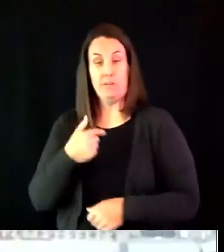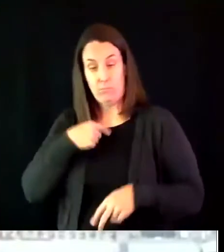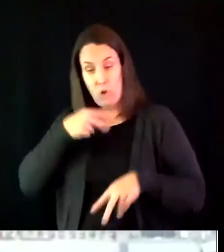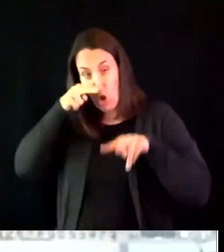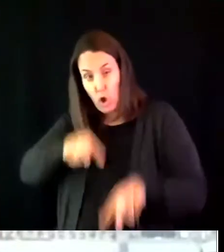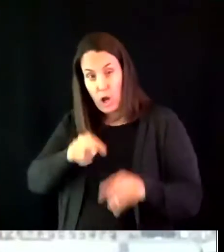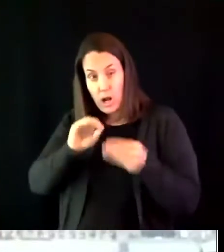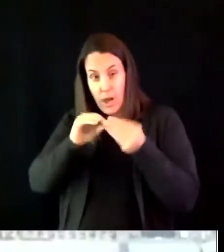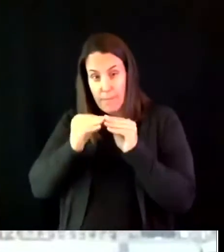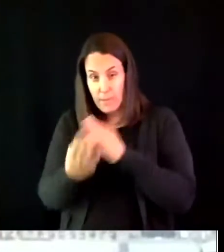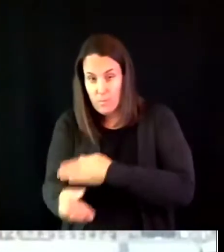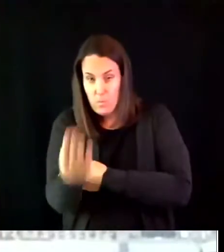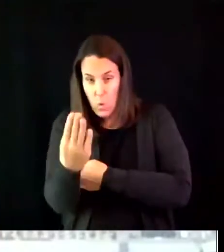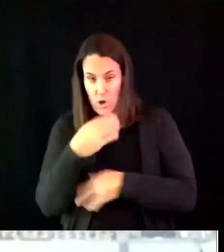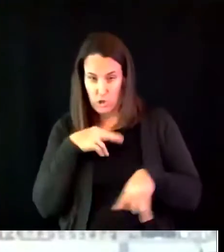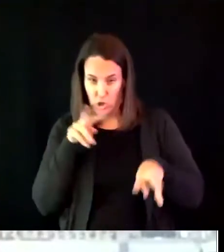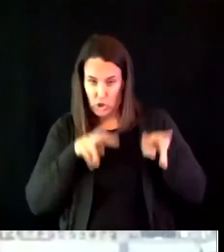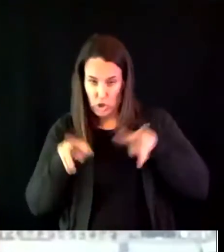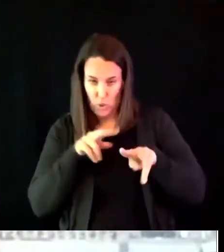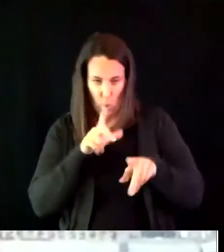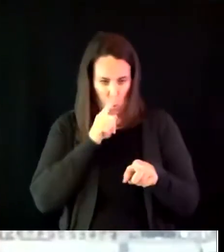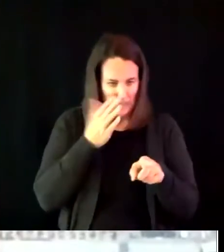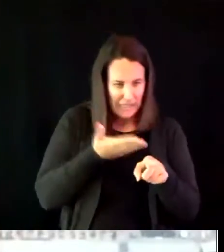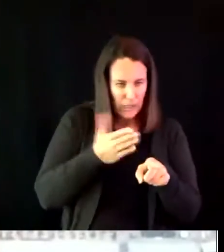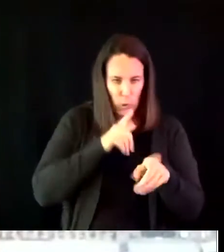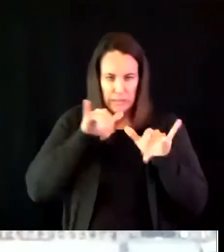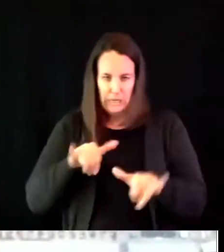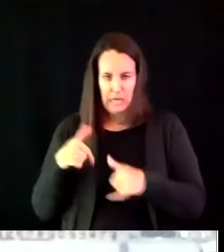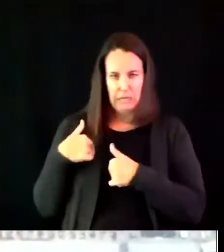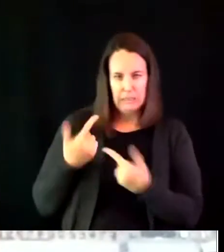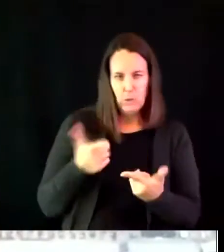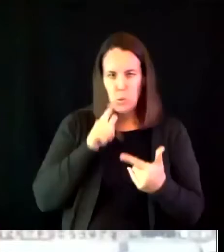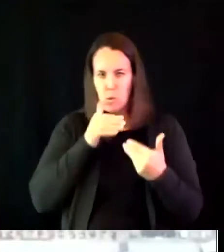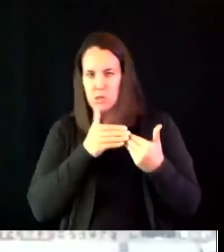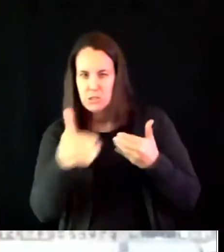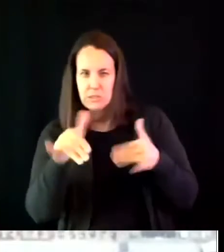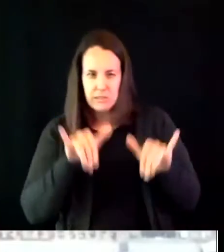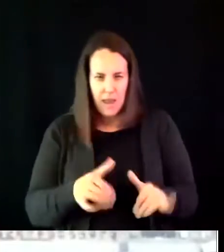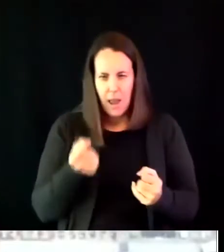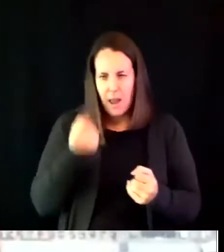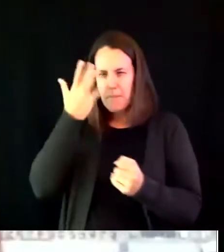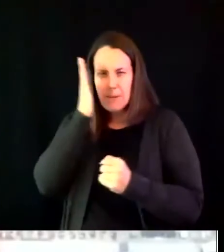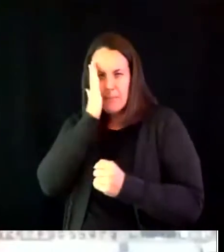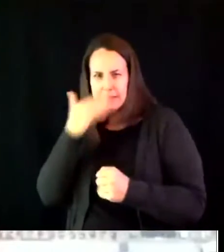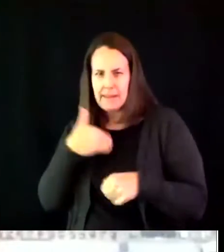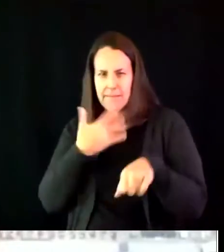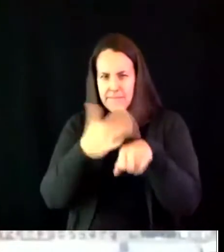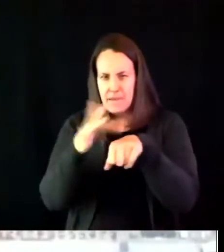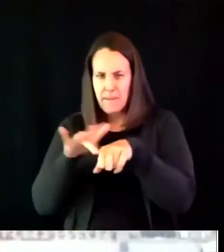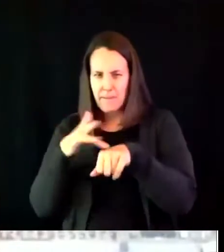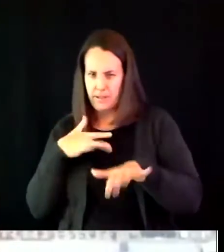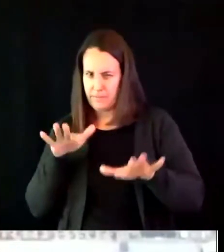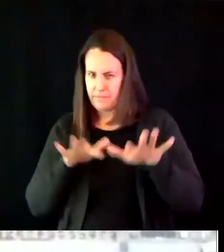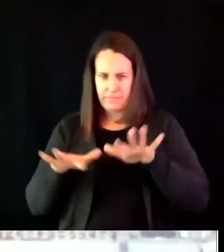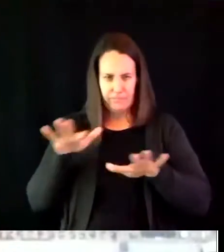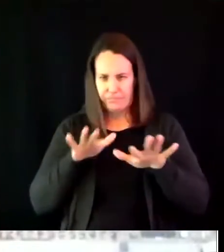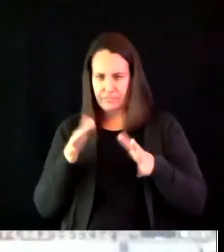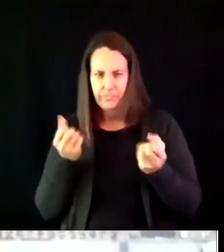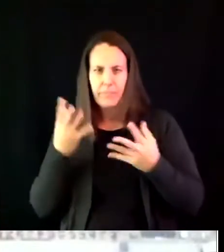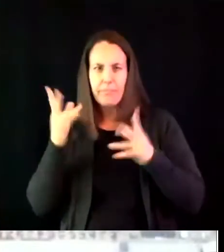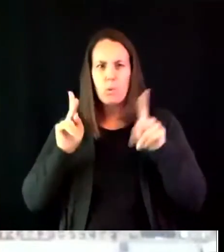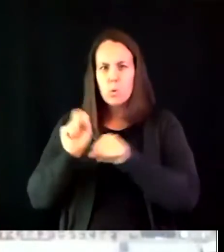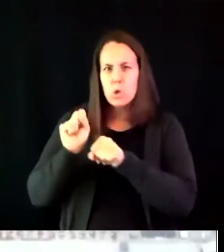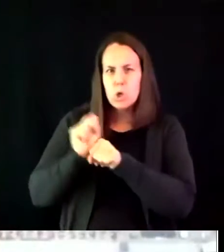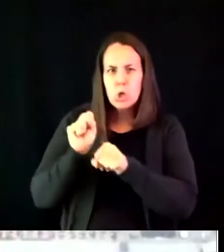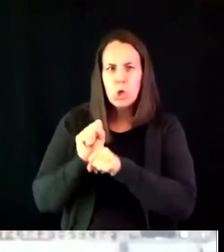what was going to be our bed capacity, how our staffing grids were going to work out. It is something that we manage day to day.